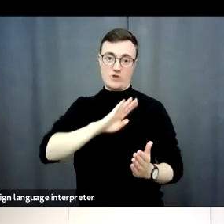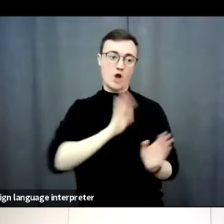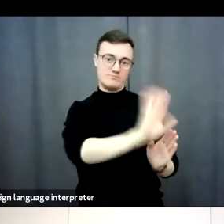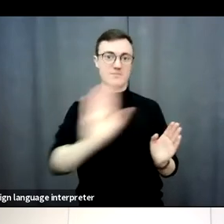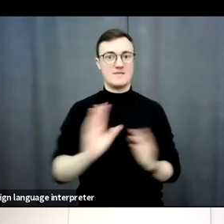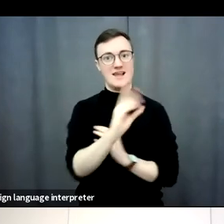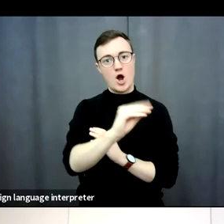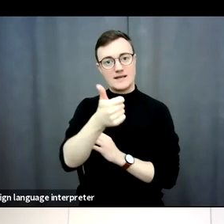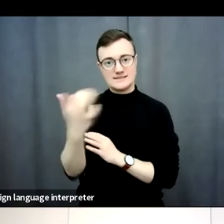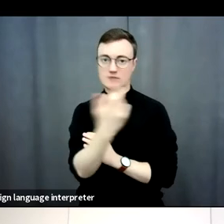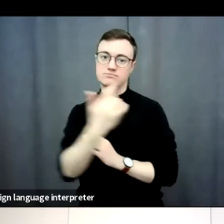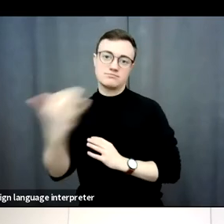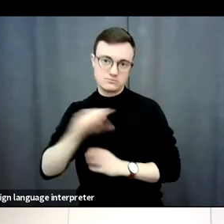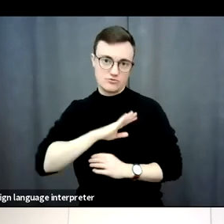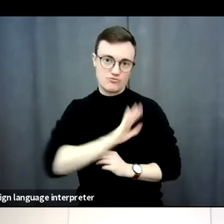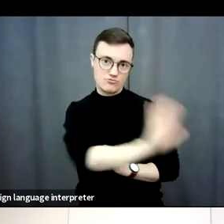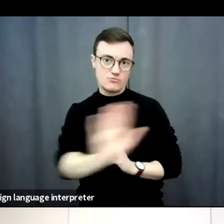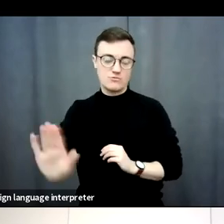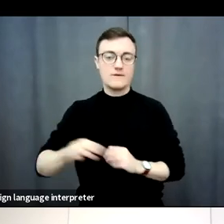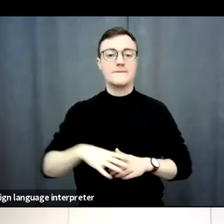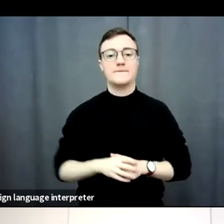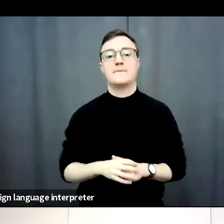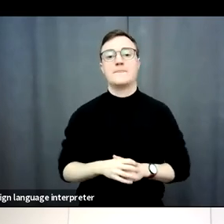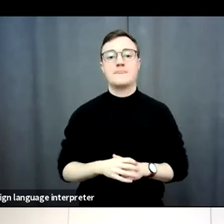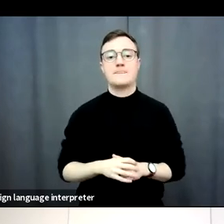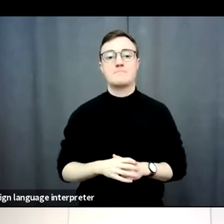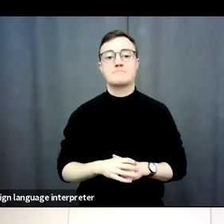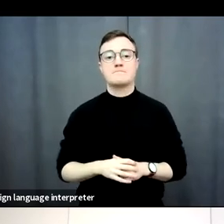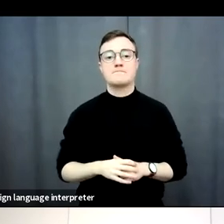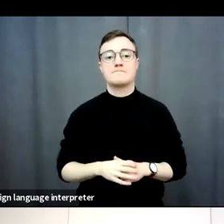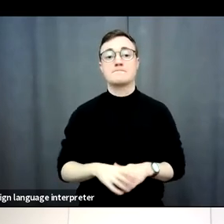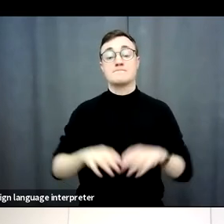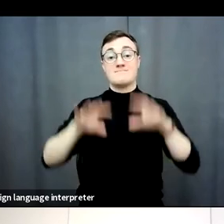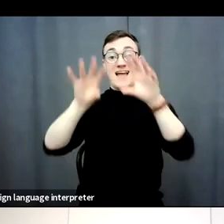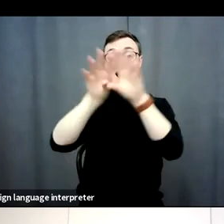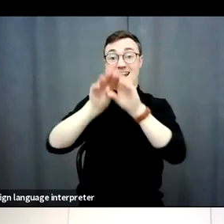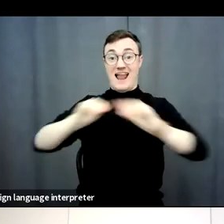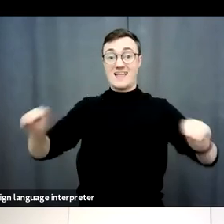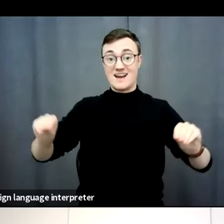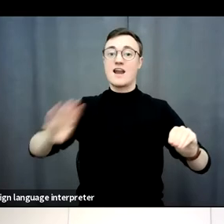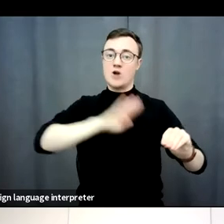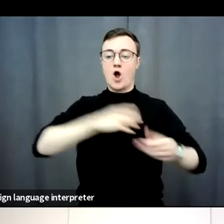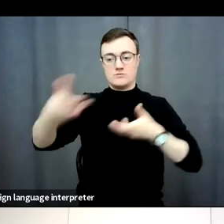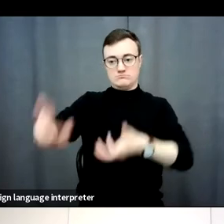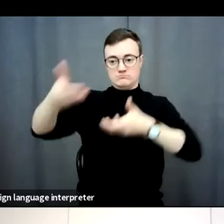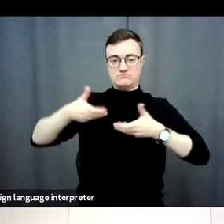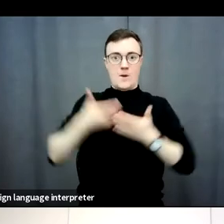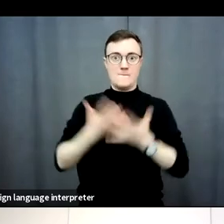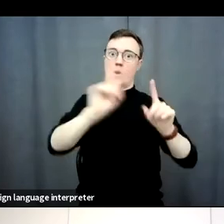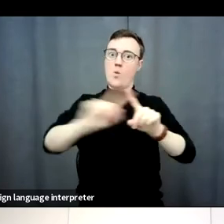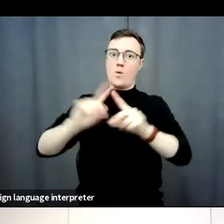Teachers have access to a wide range of teaching materials as well as webinars to be